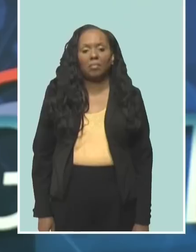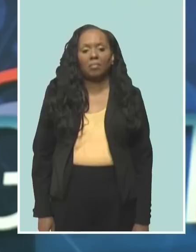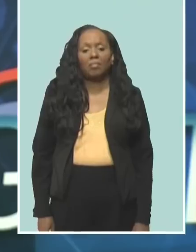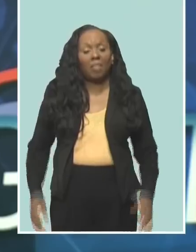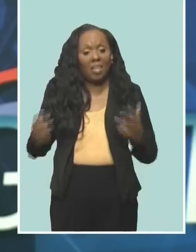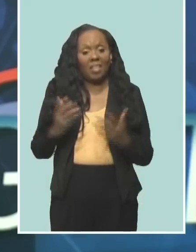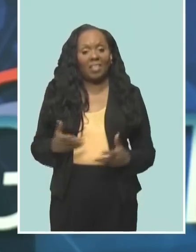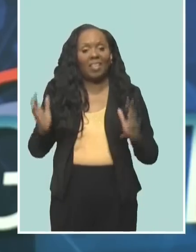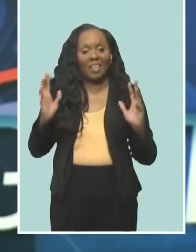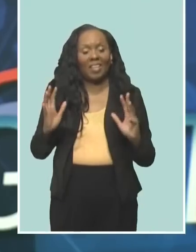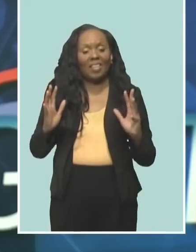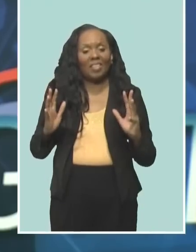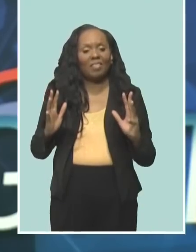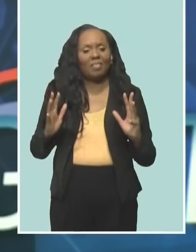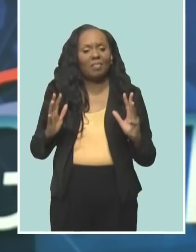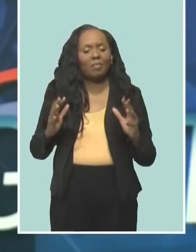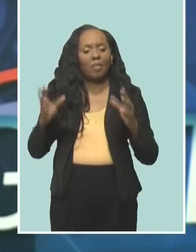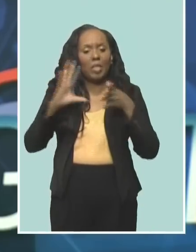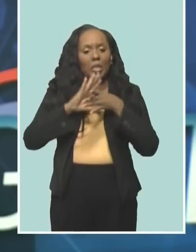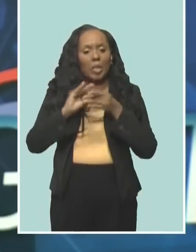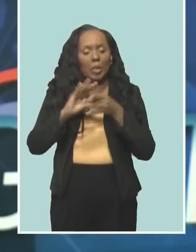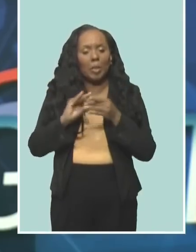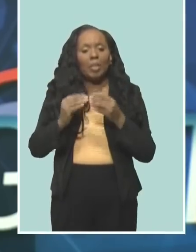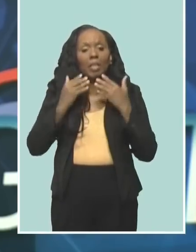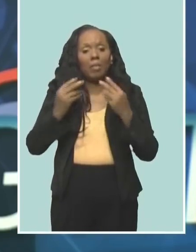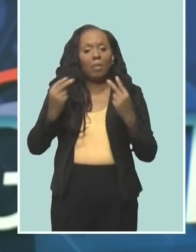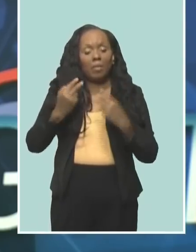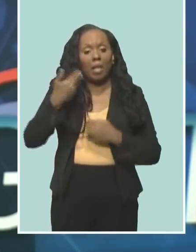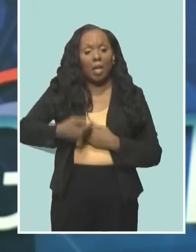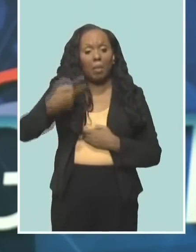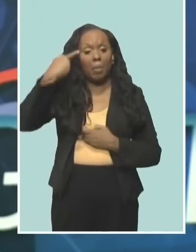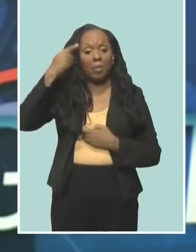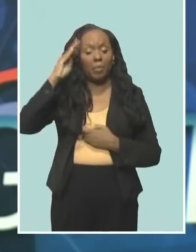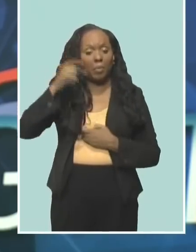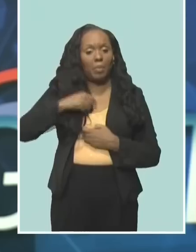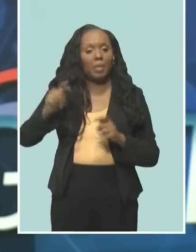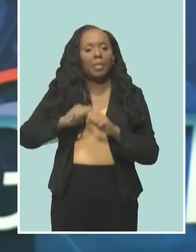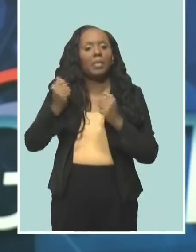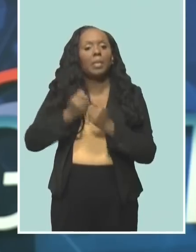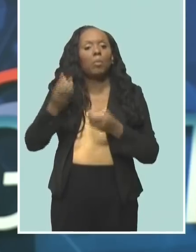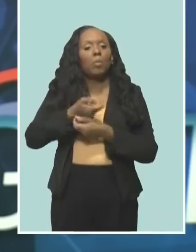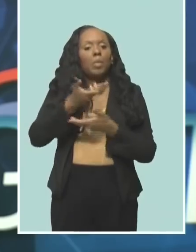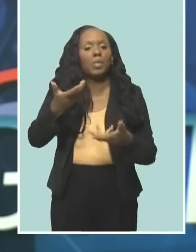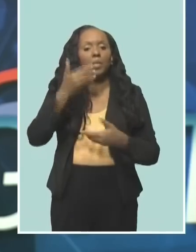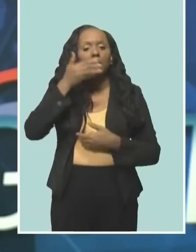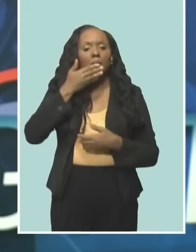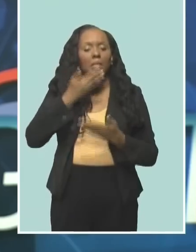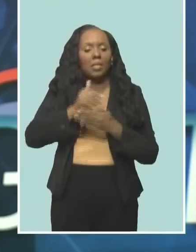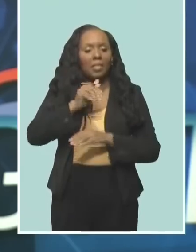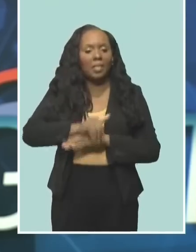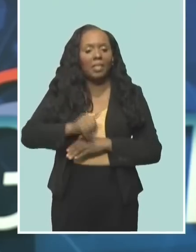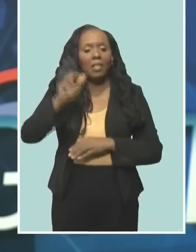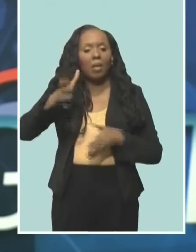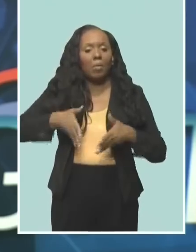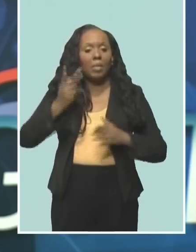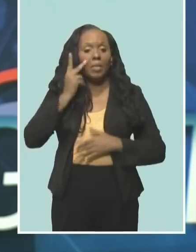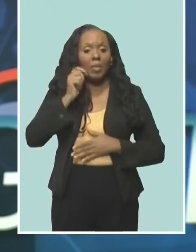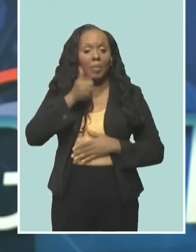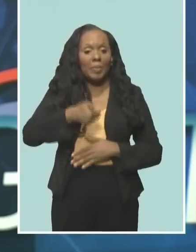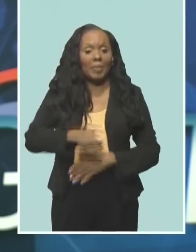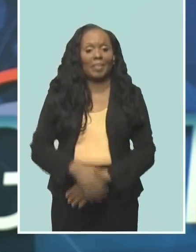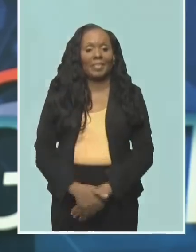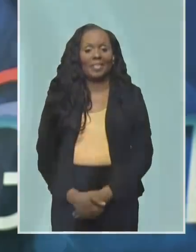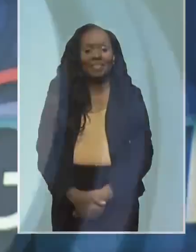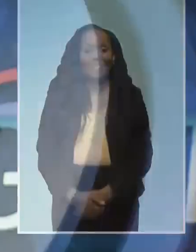Well, that's our time tonight. Thank you for spending it with us. I'm Pearson Bowen. For the crew, to all of you, good night. By God's will, we will see you tomorrow.